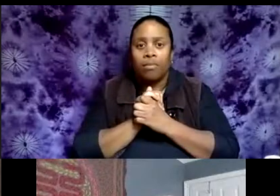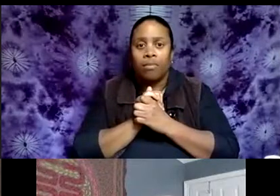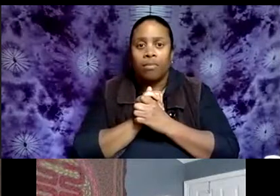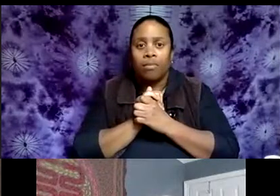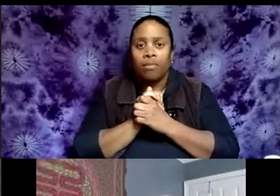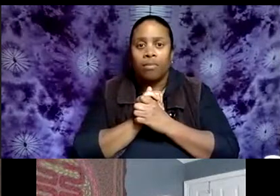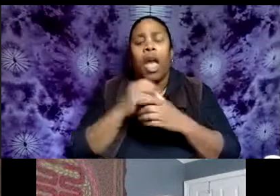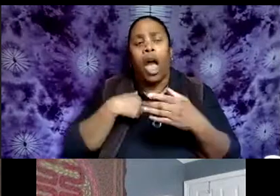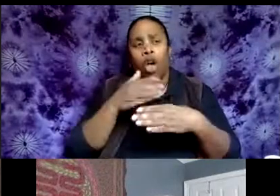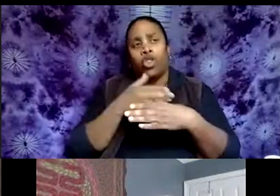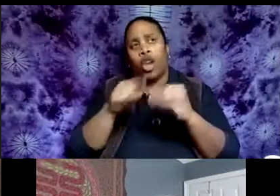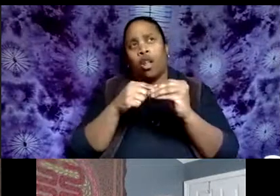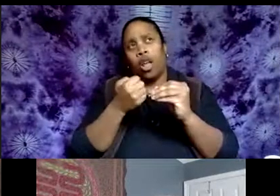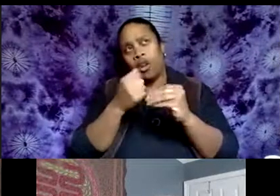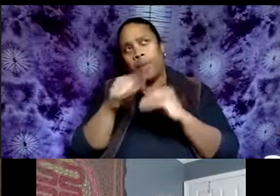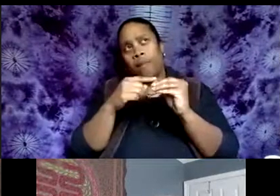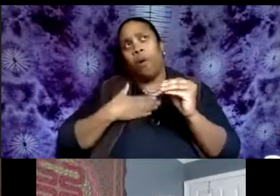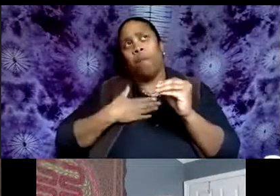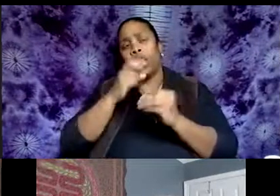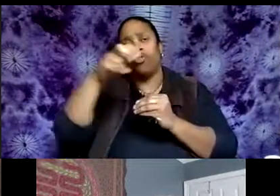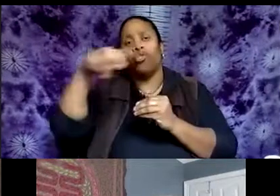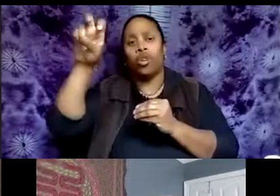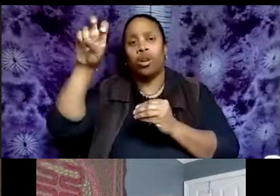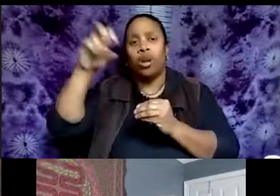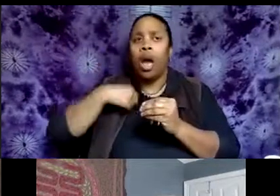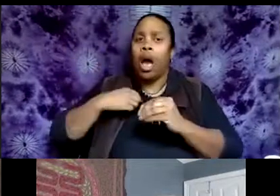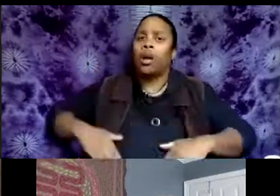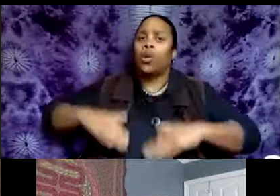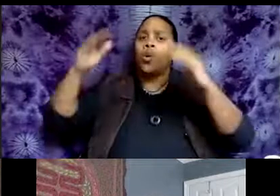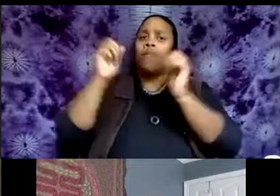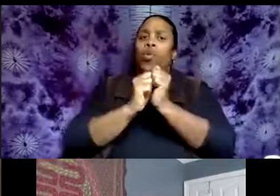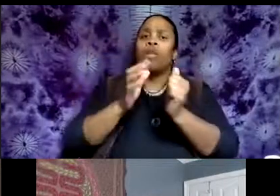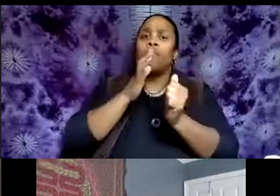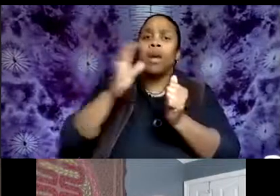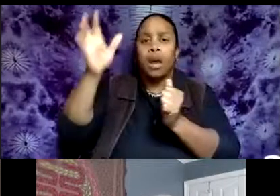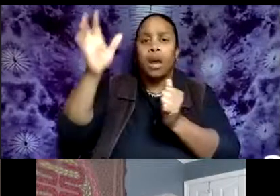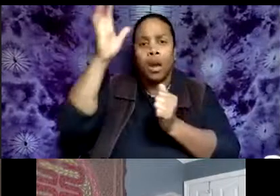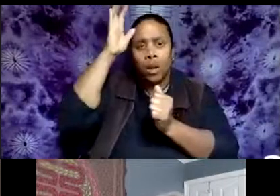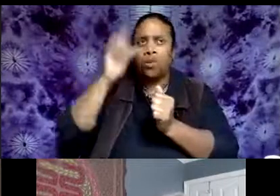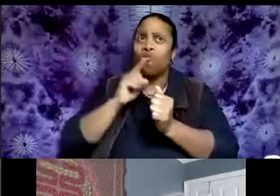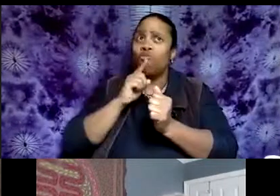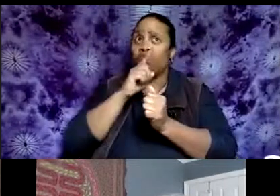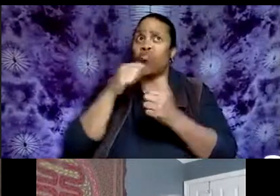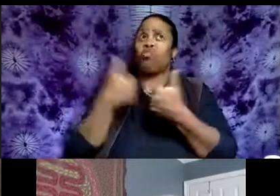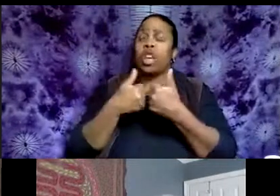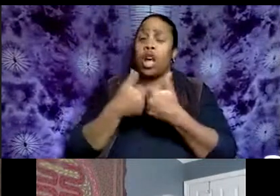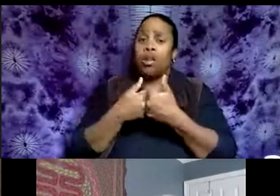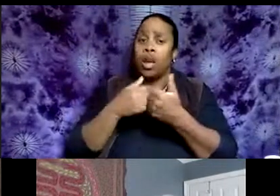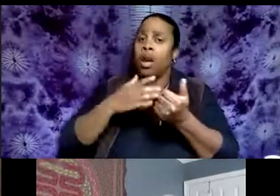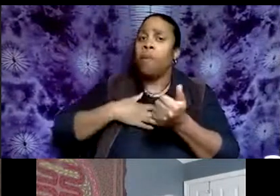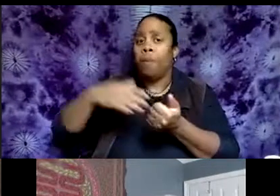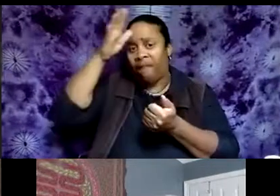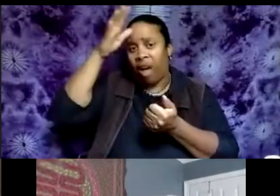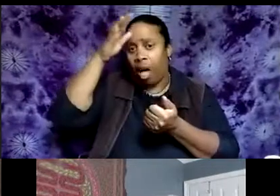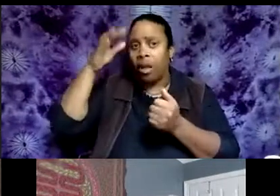share a little bit about my journey. I grew up with some parents that were rather challenging. I had a very critical father who was constantly